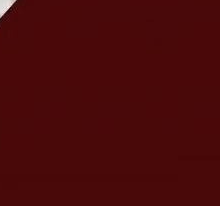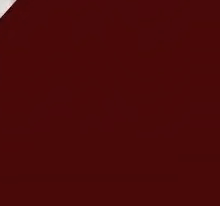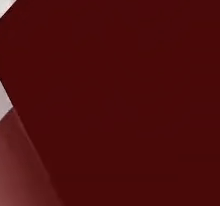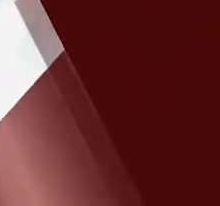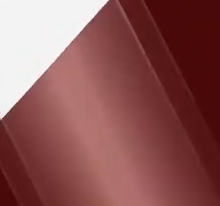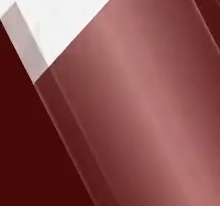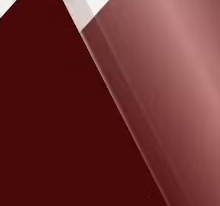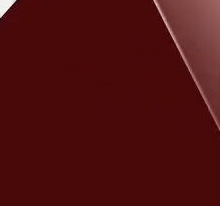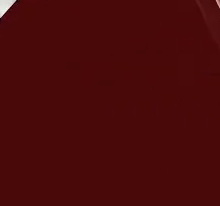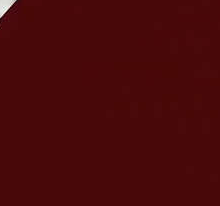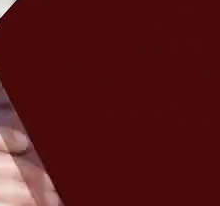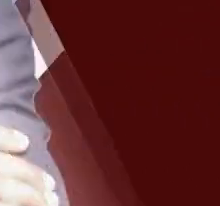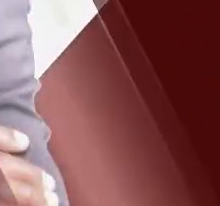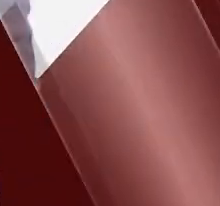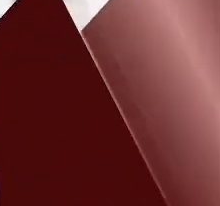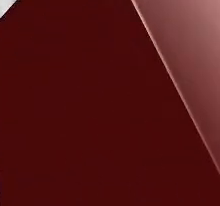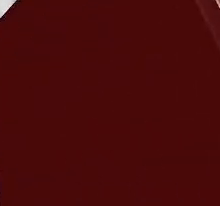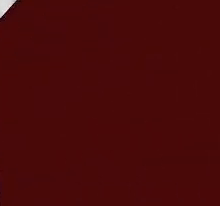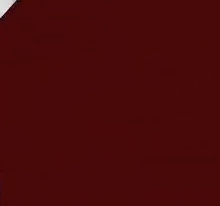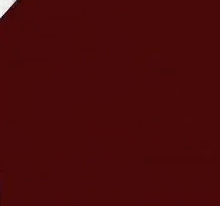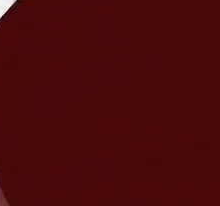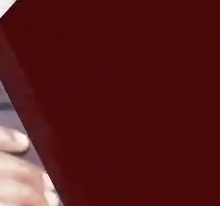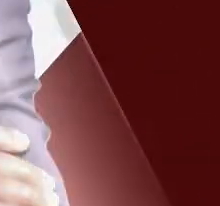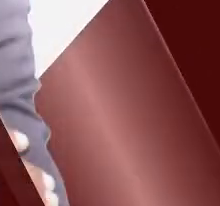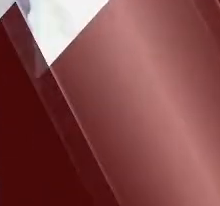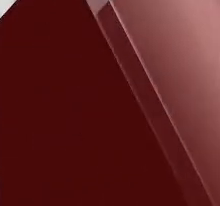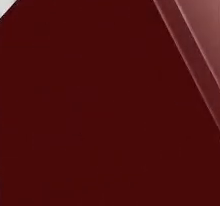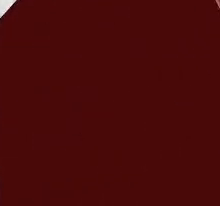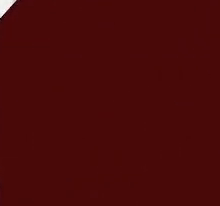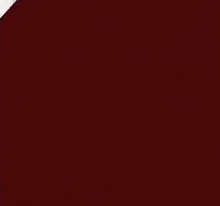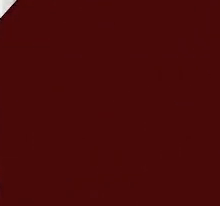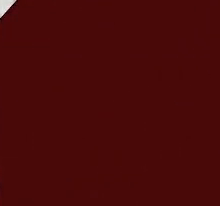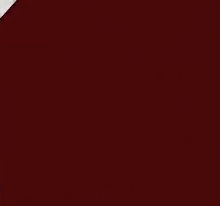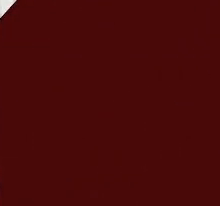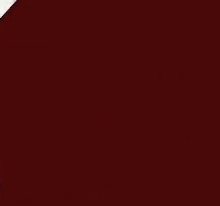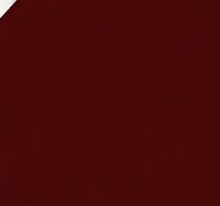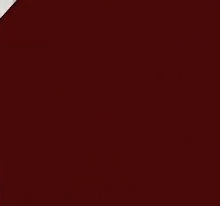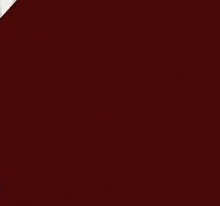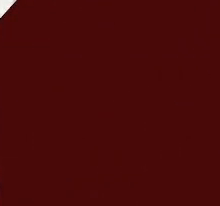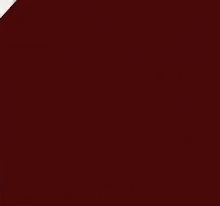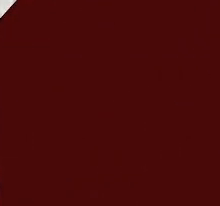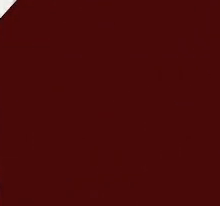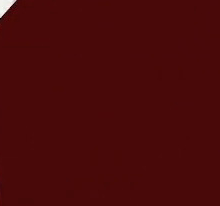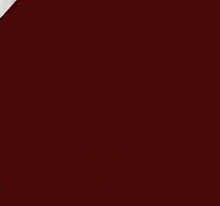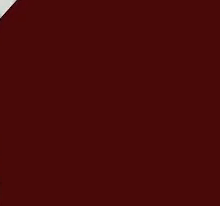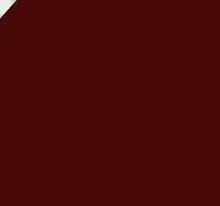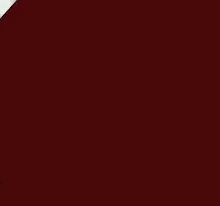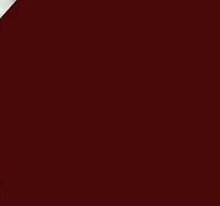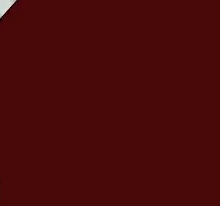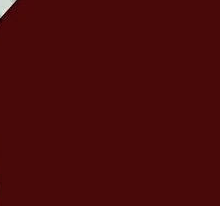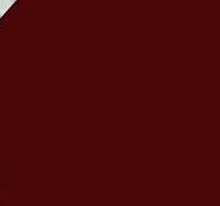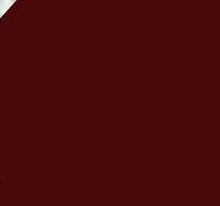This is KUTV Primetime News with Auma Evans.